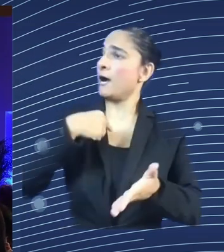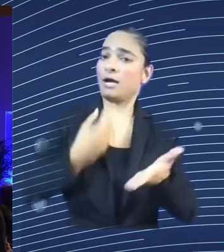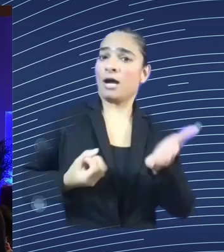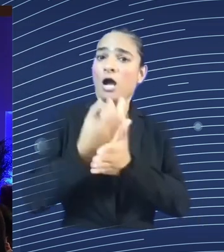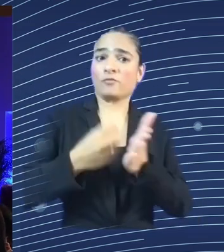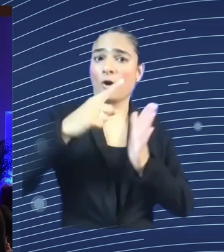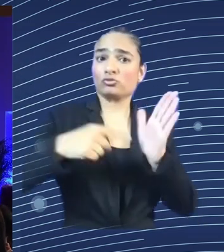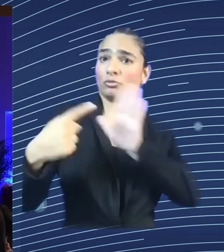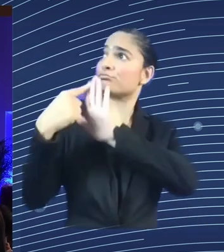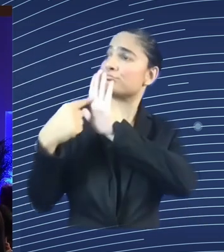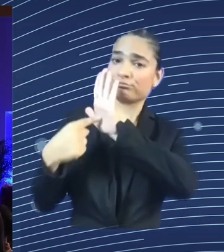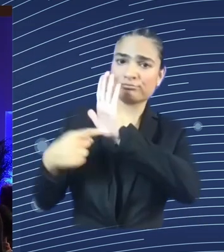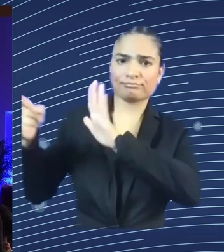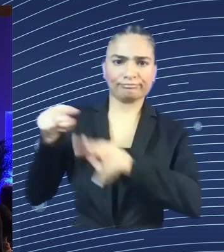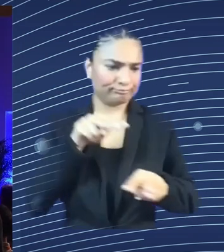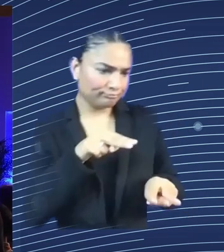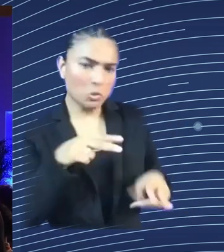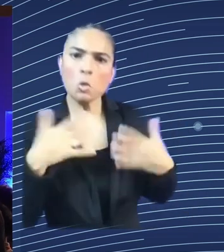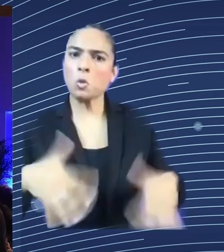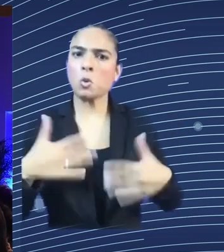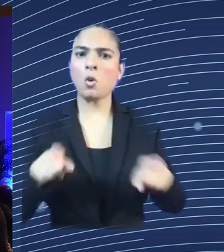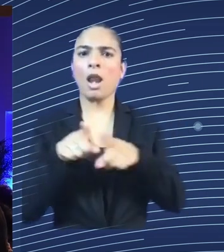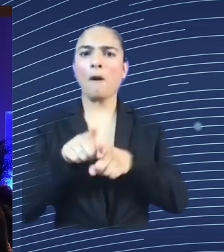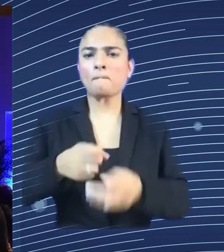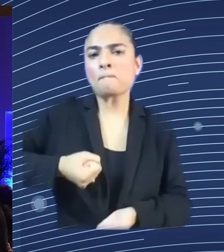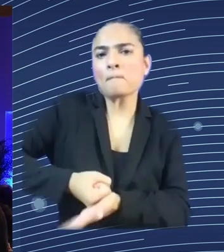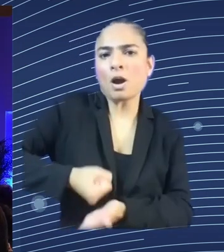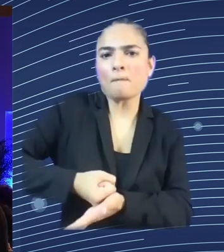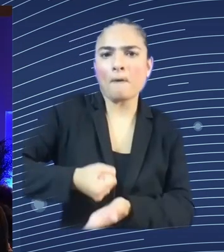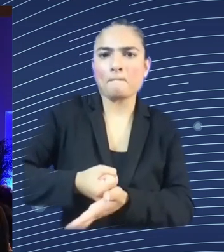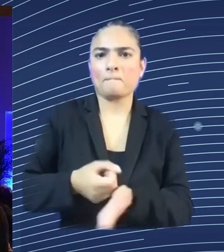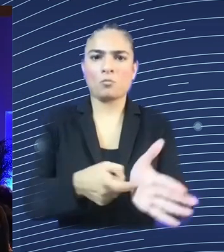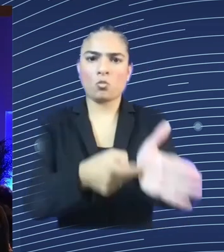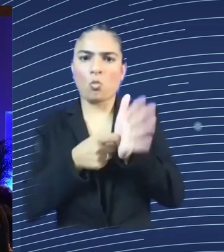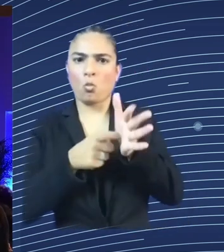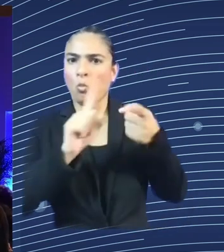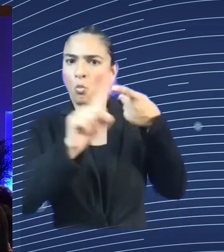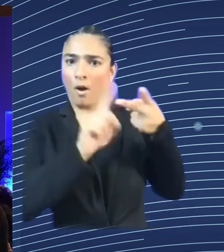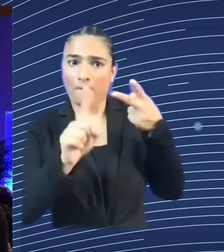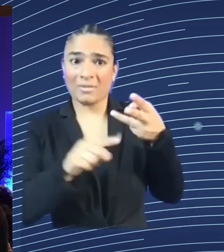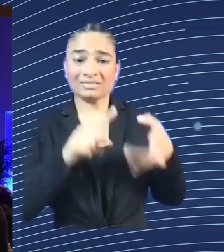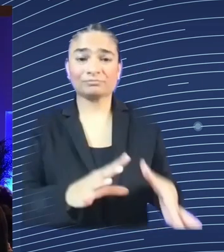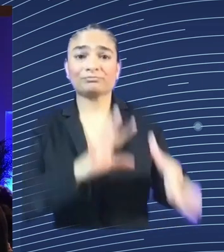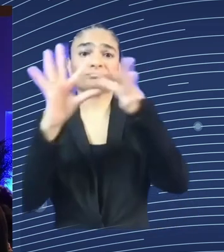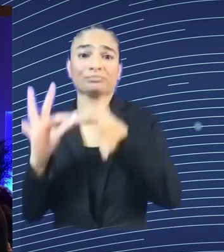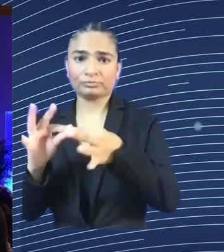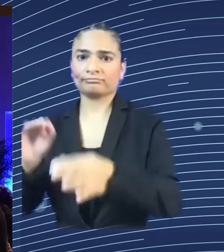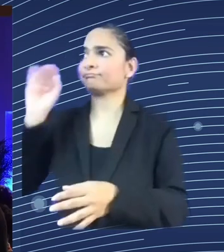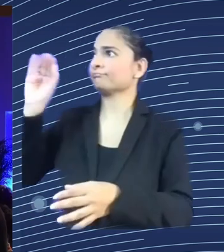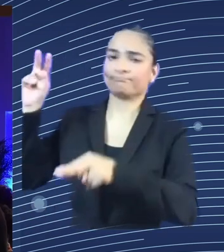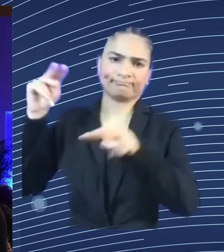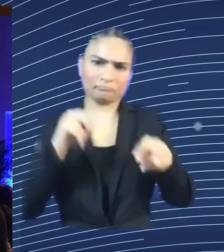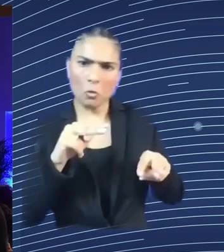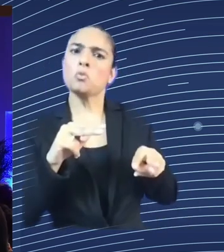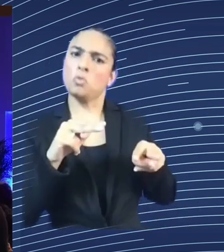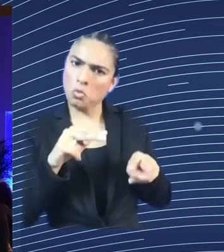could be some perverse effects such as social washing? Because you mentioned that healthcare in the workplace is an